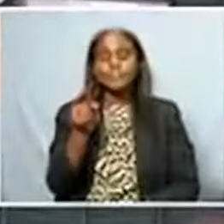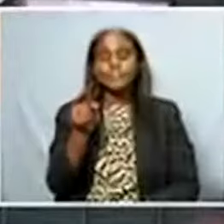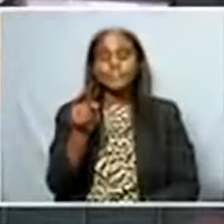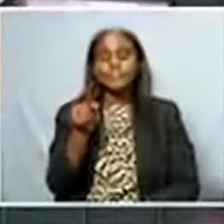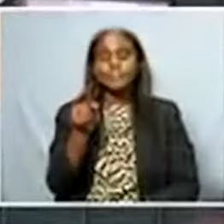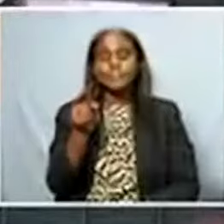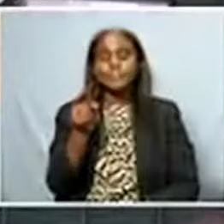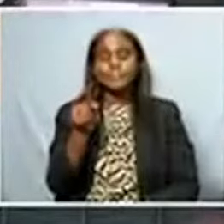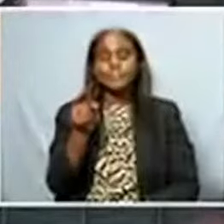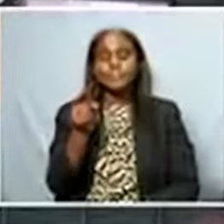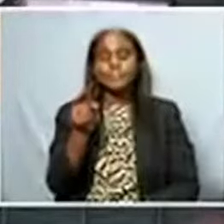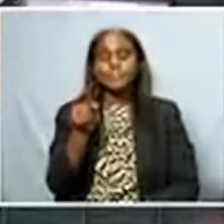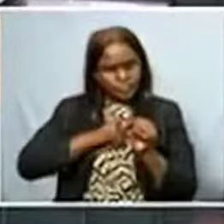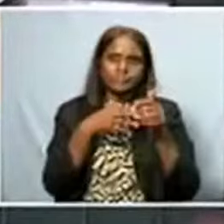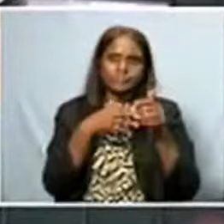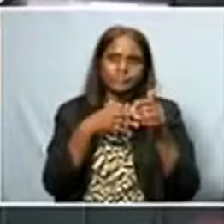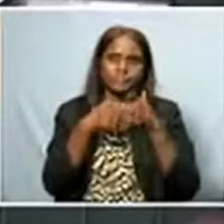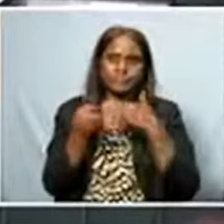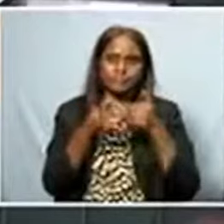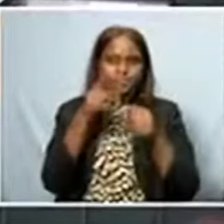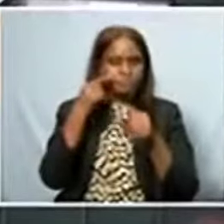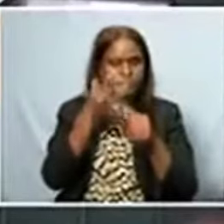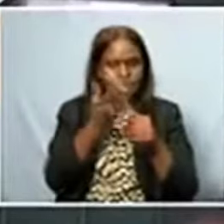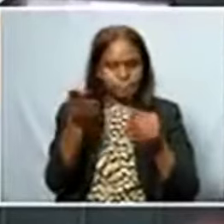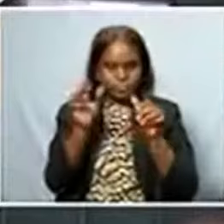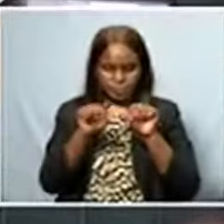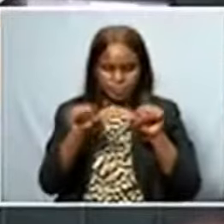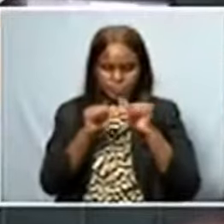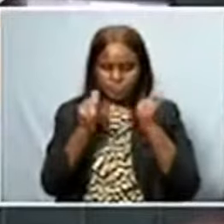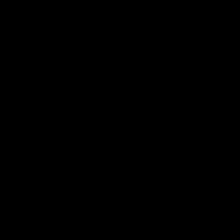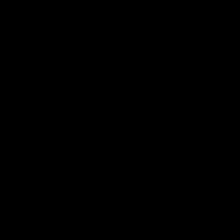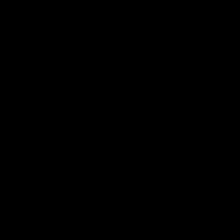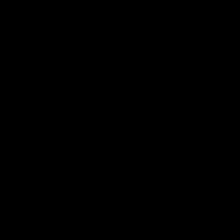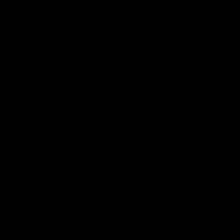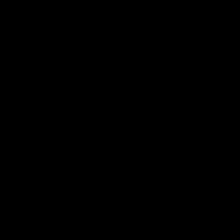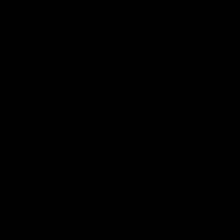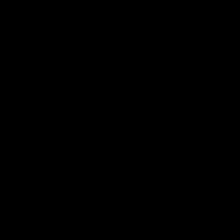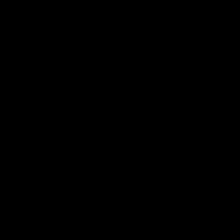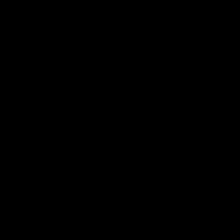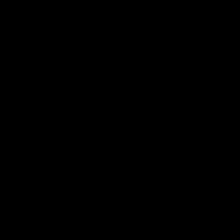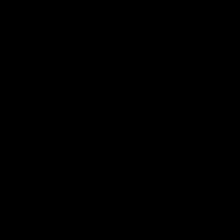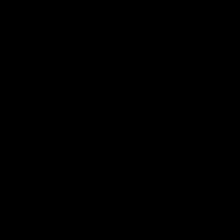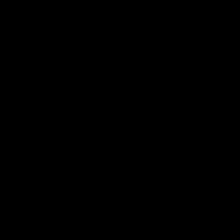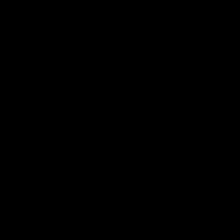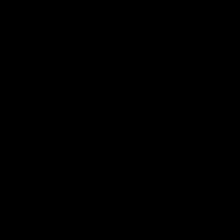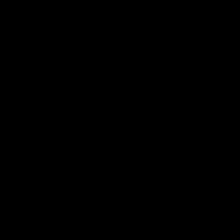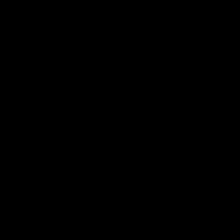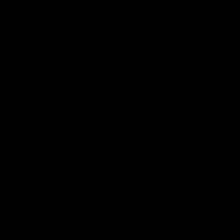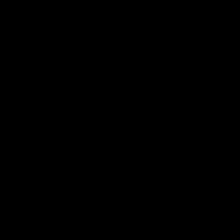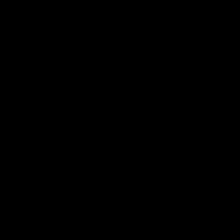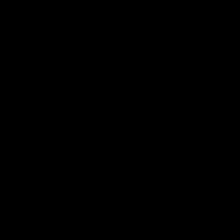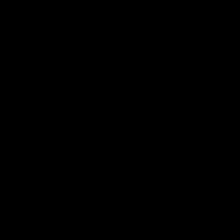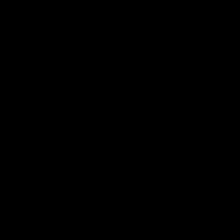that easier for Auditor General's budget to be realigned in this